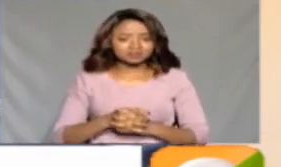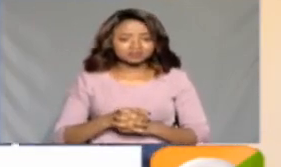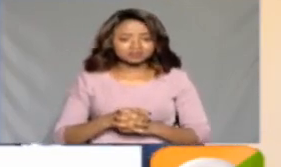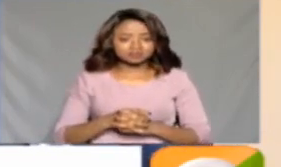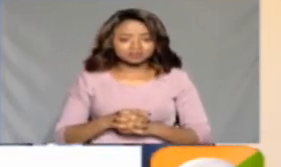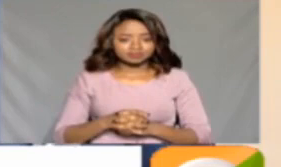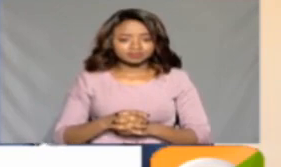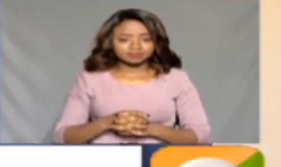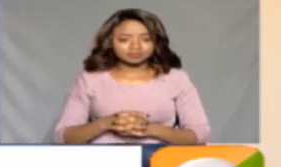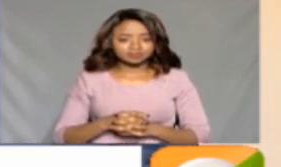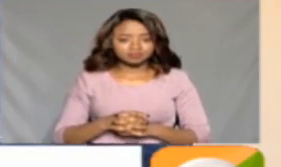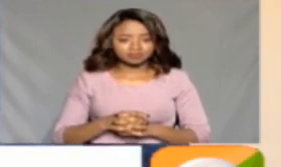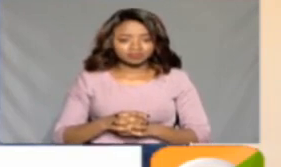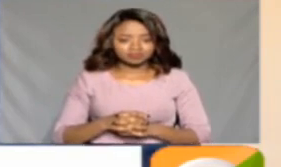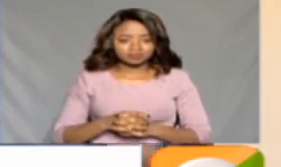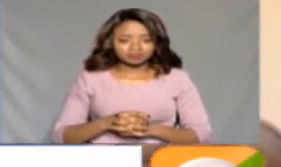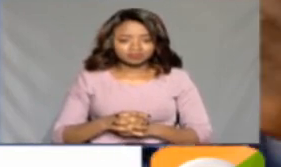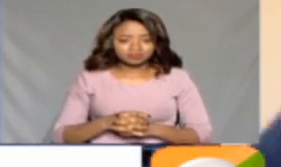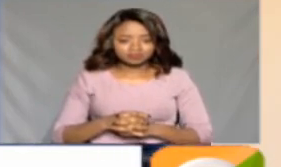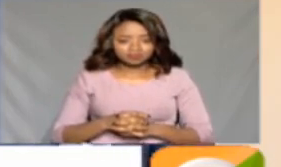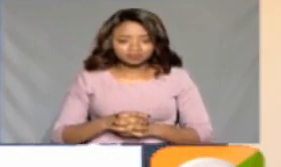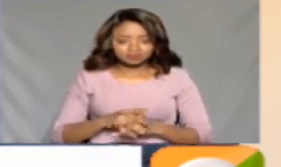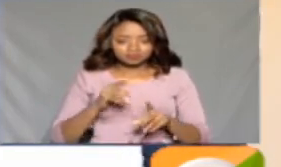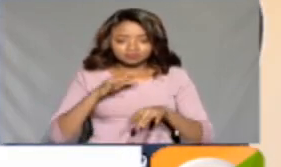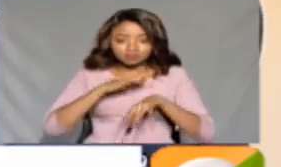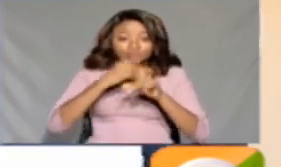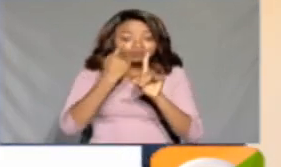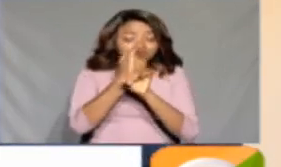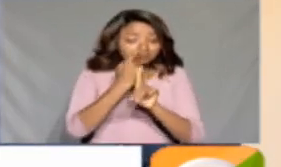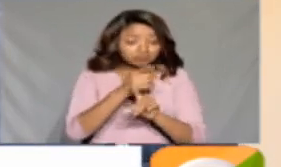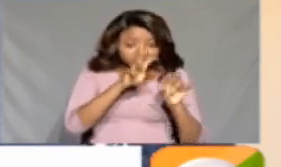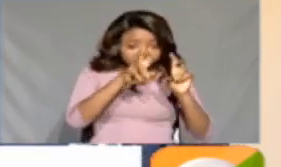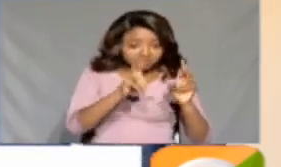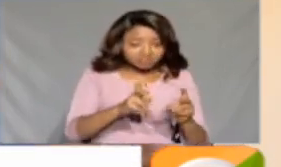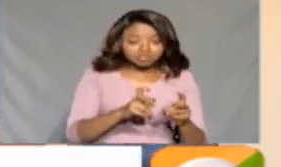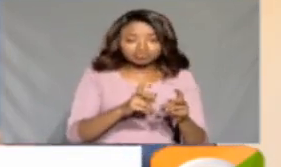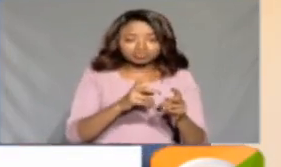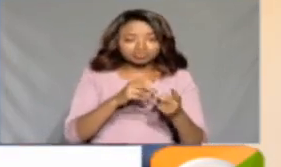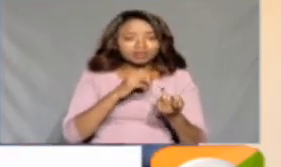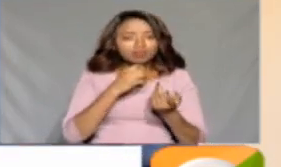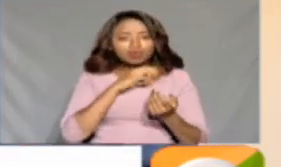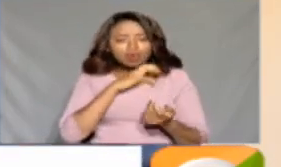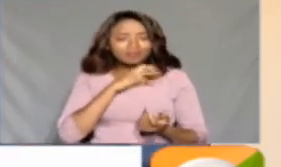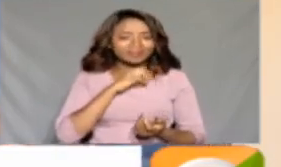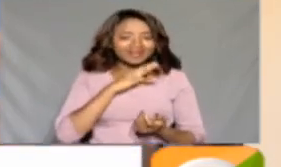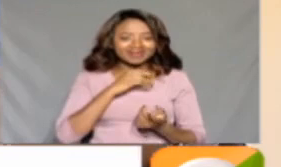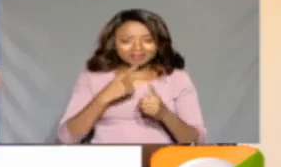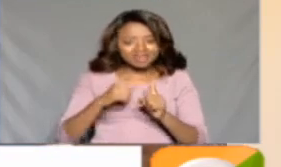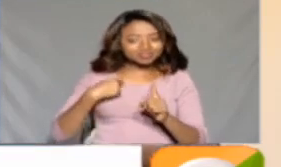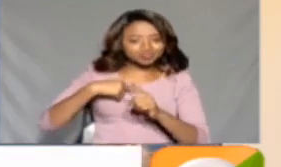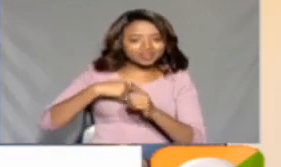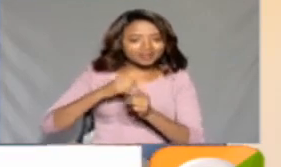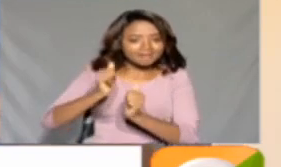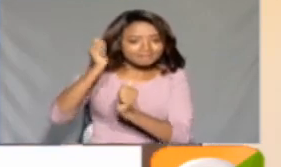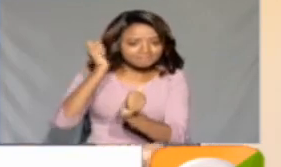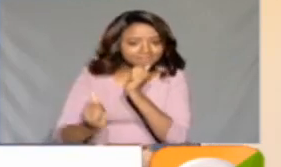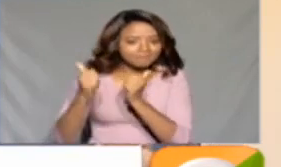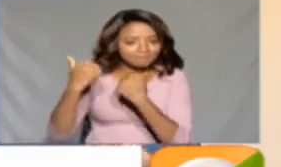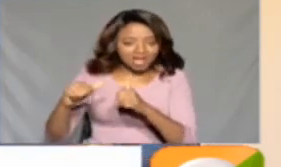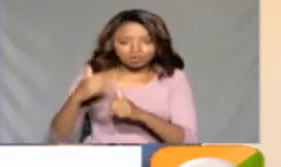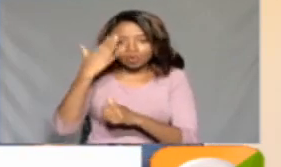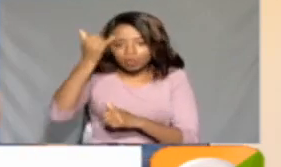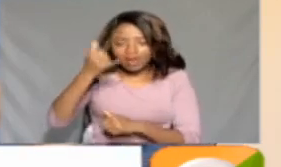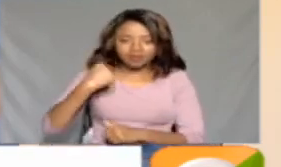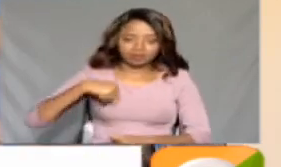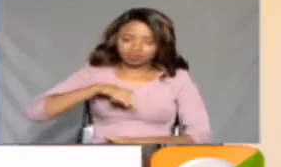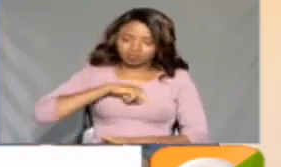Kibra, regarding other issues, like okay. on the Mau, like on Aror Dam. And we have not taken action against them because we feel that it is important